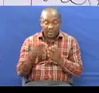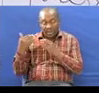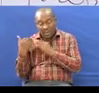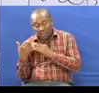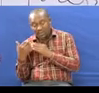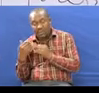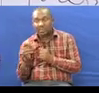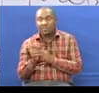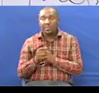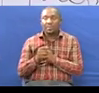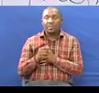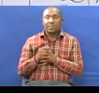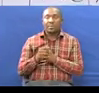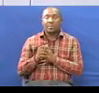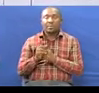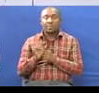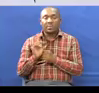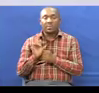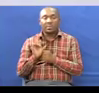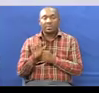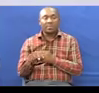but can be explain the roles